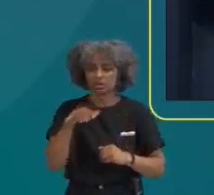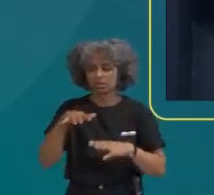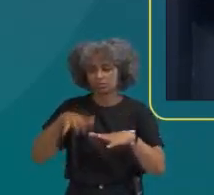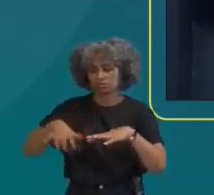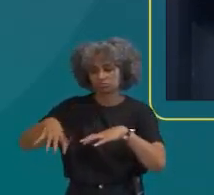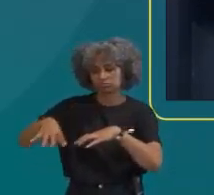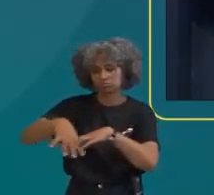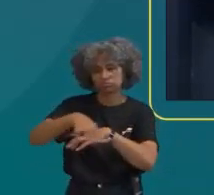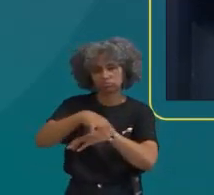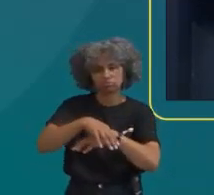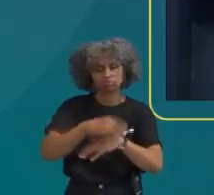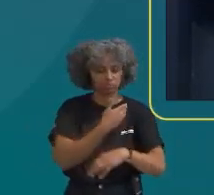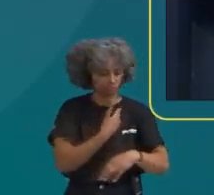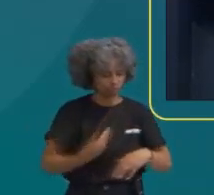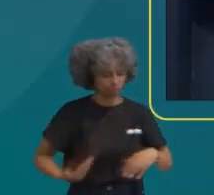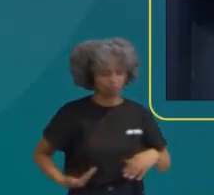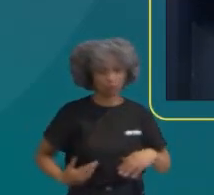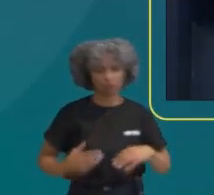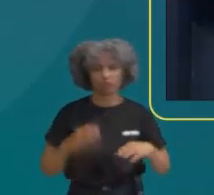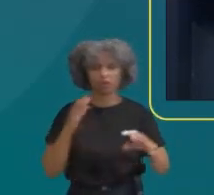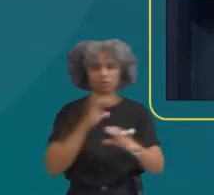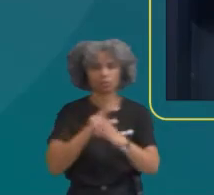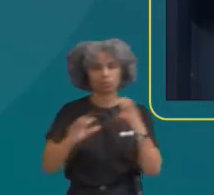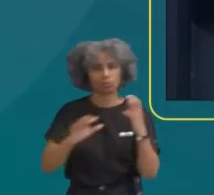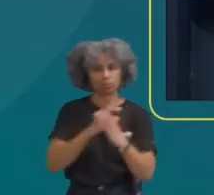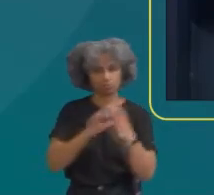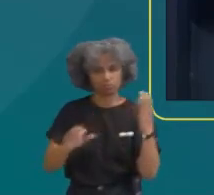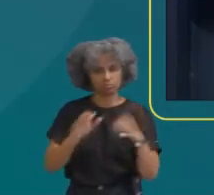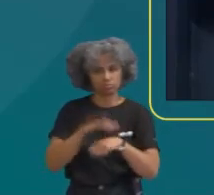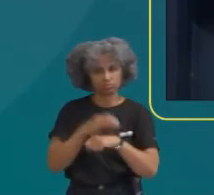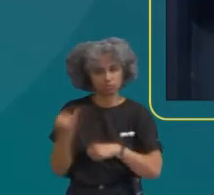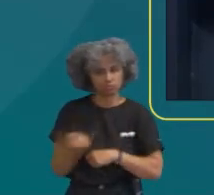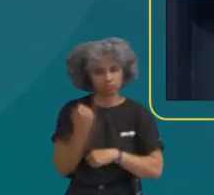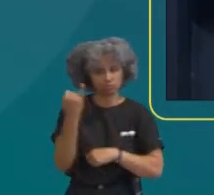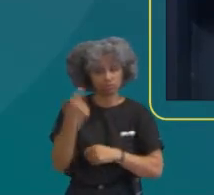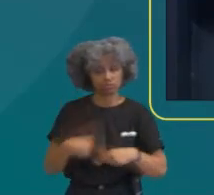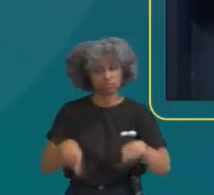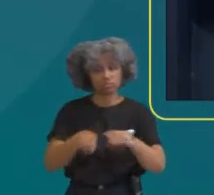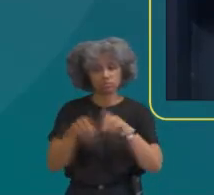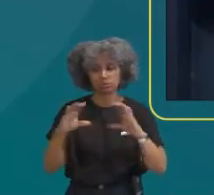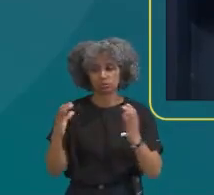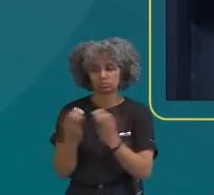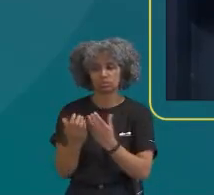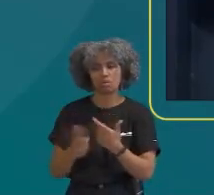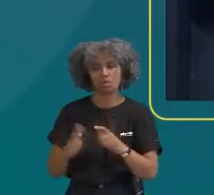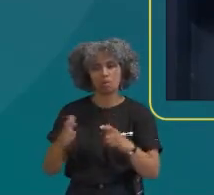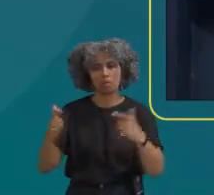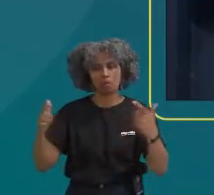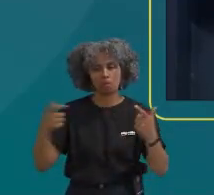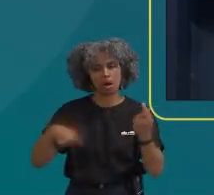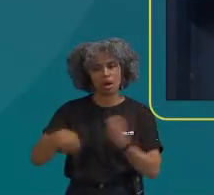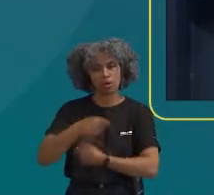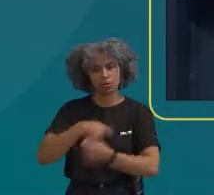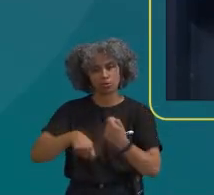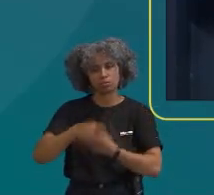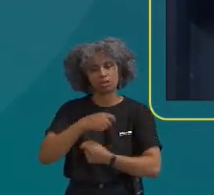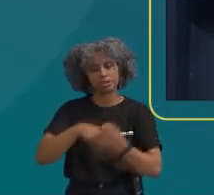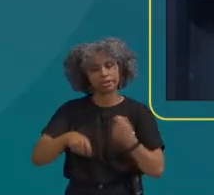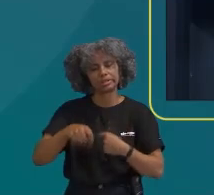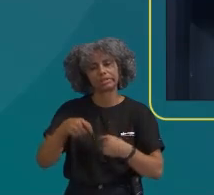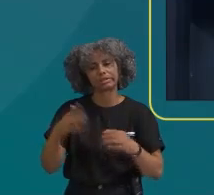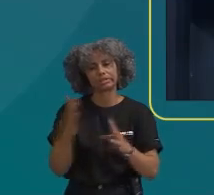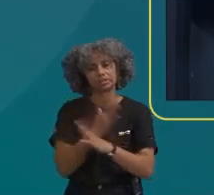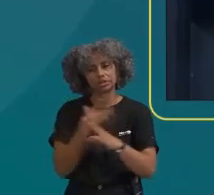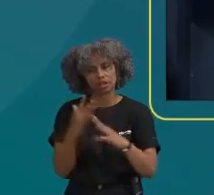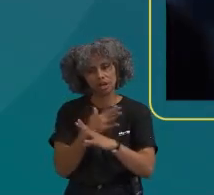you are growing as an economy and as a city, there's a lot of interest in terms of potentially